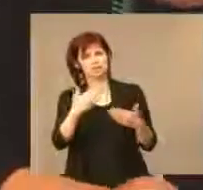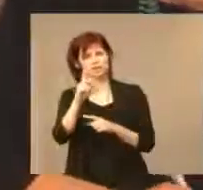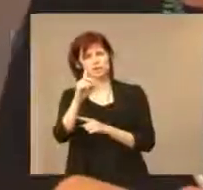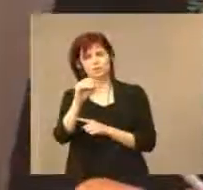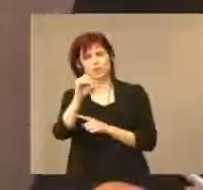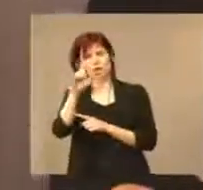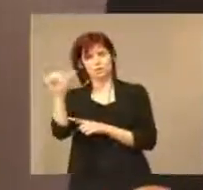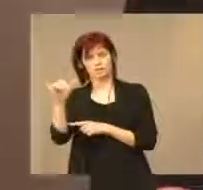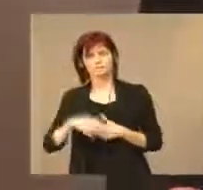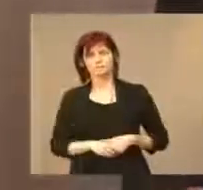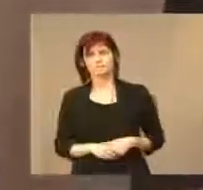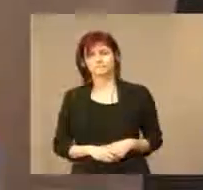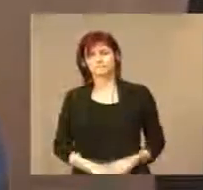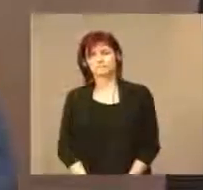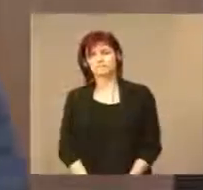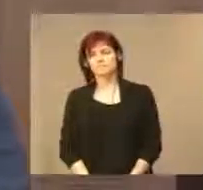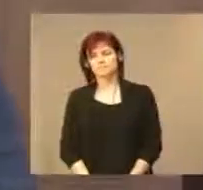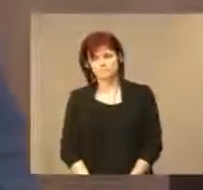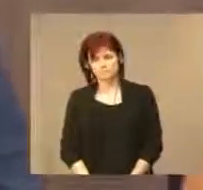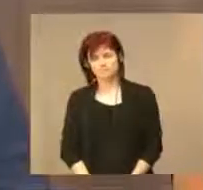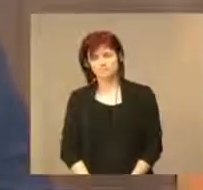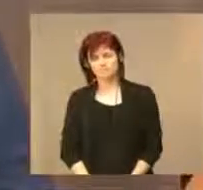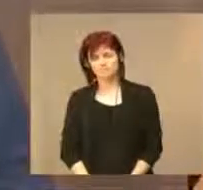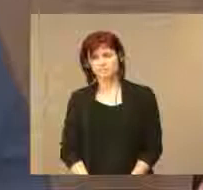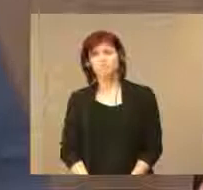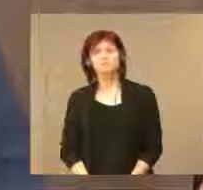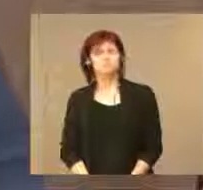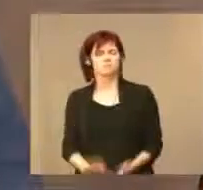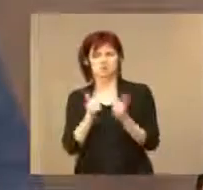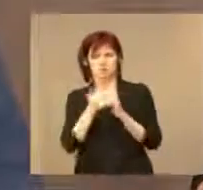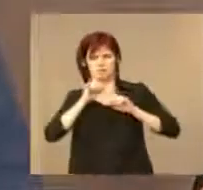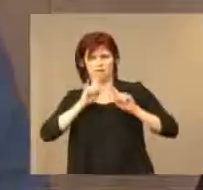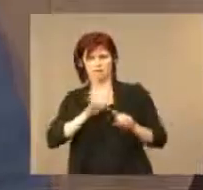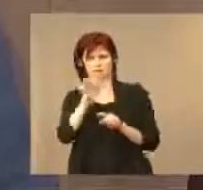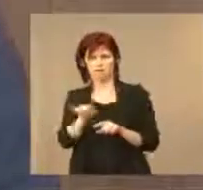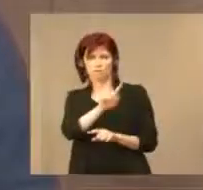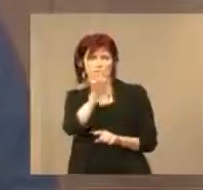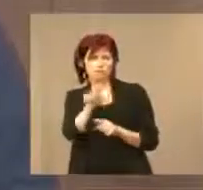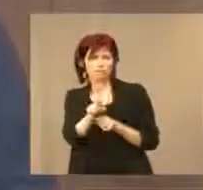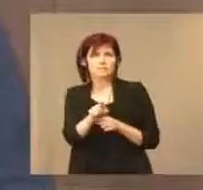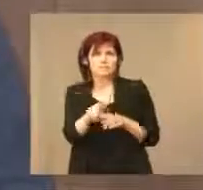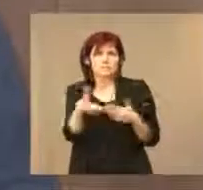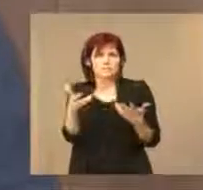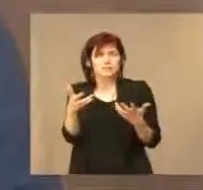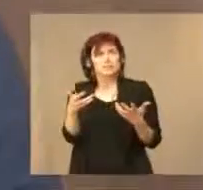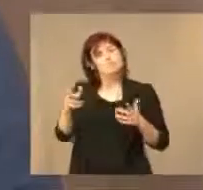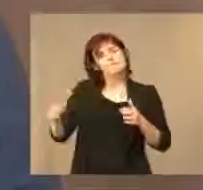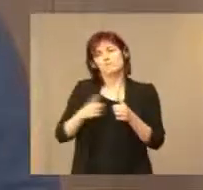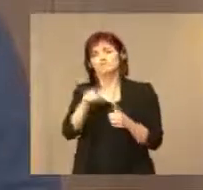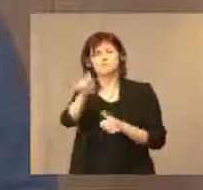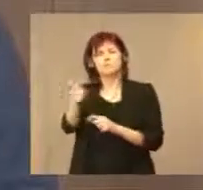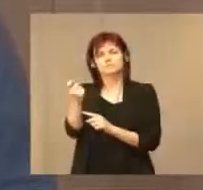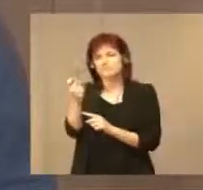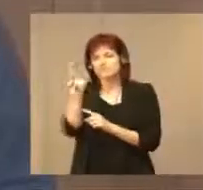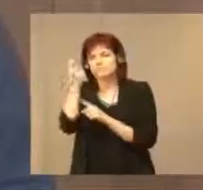think that in partly in answering this question has to do with